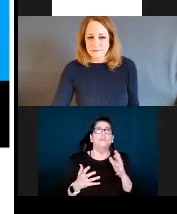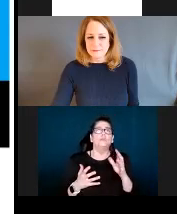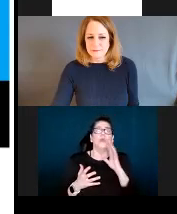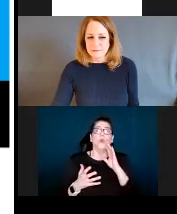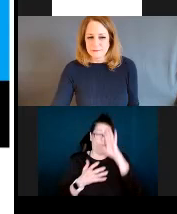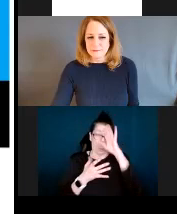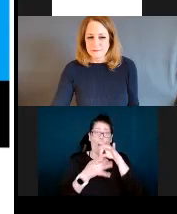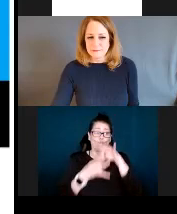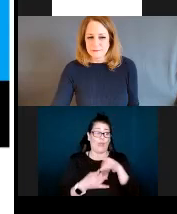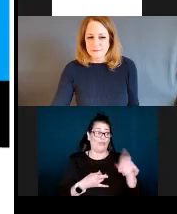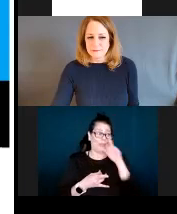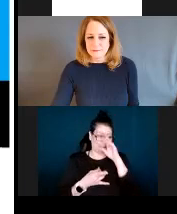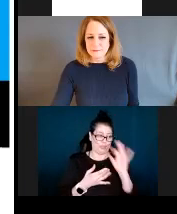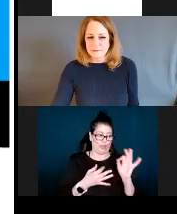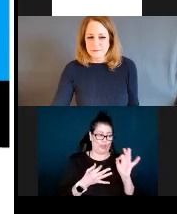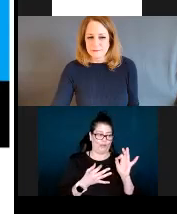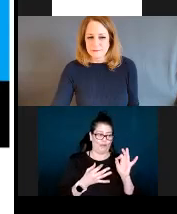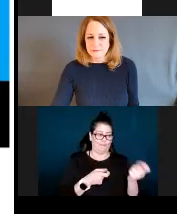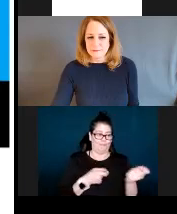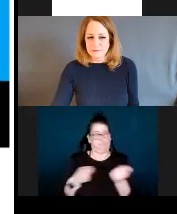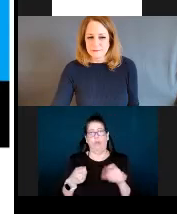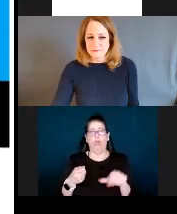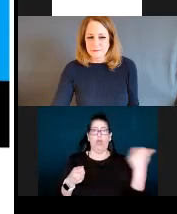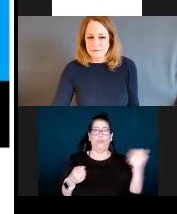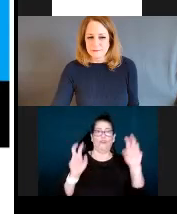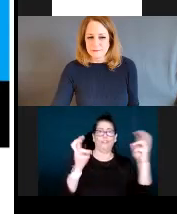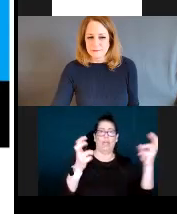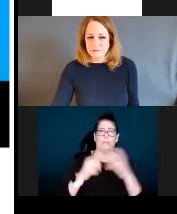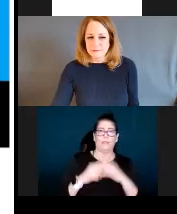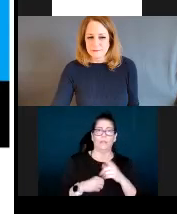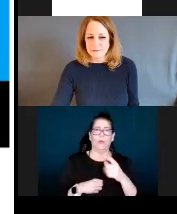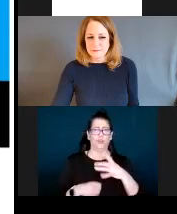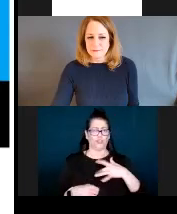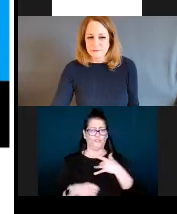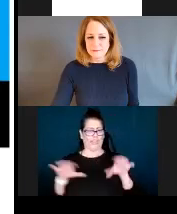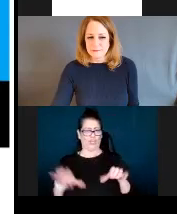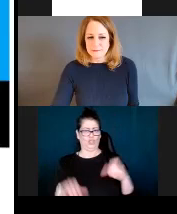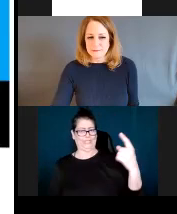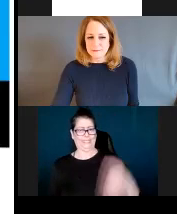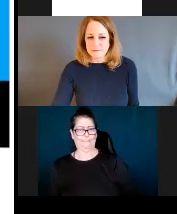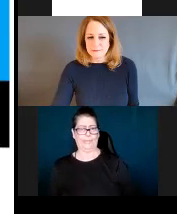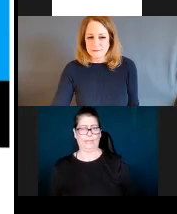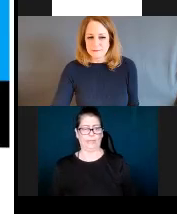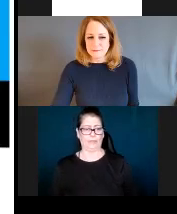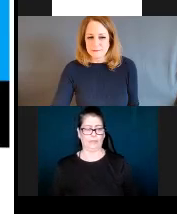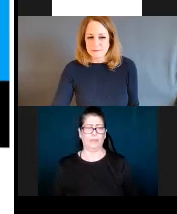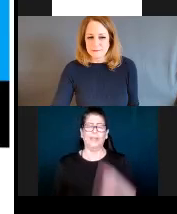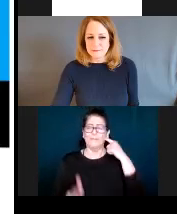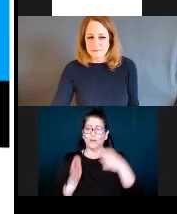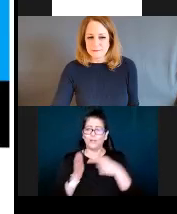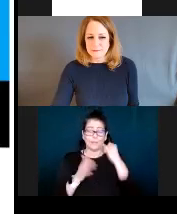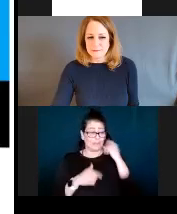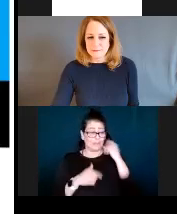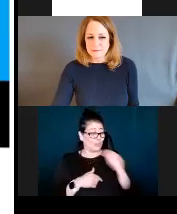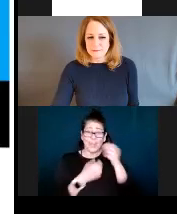an advocate busy or feeling useful. So for example, you can't ground someone who isn't in a safe